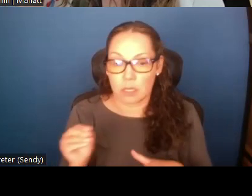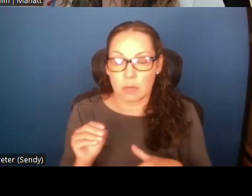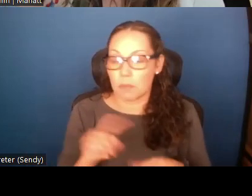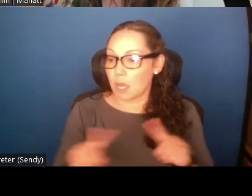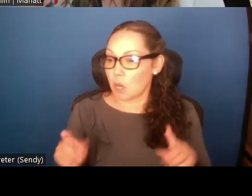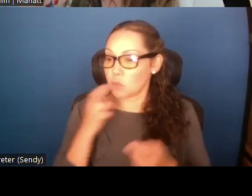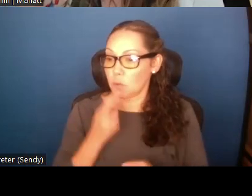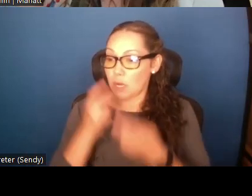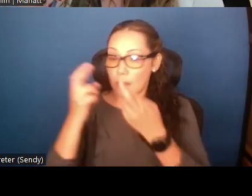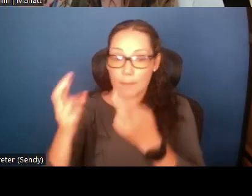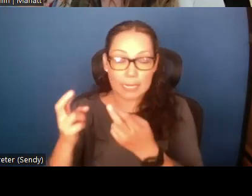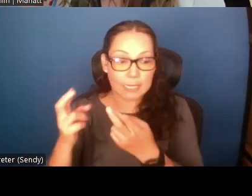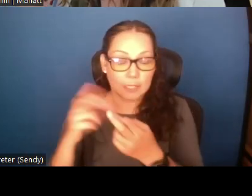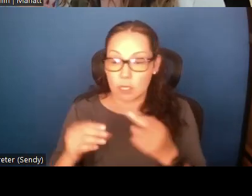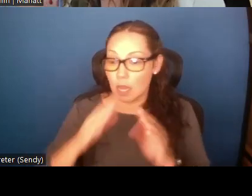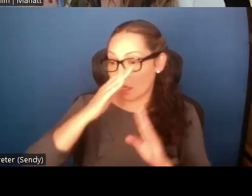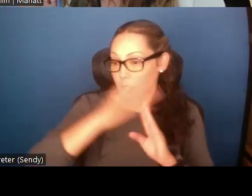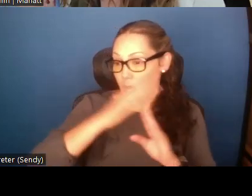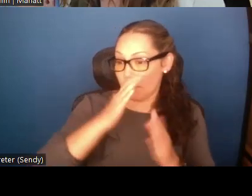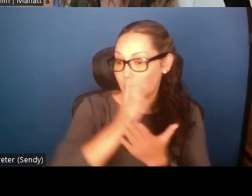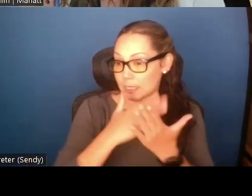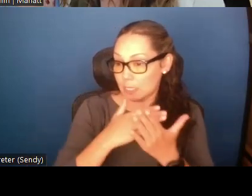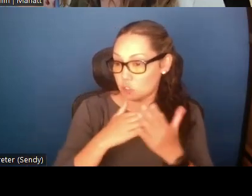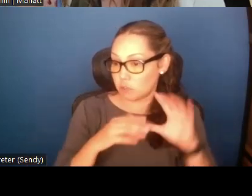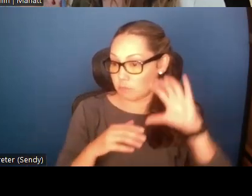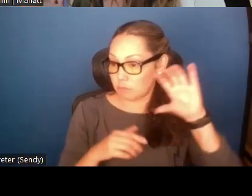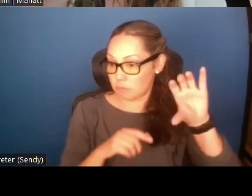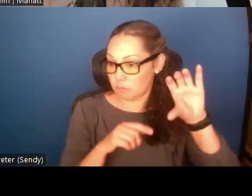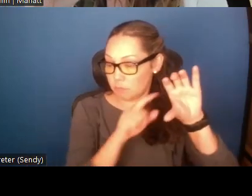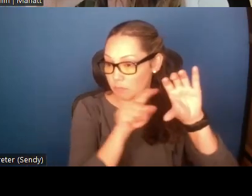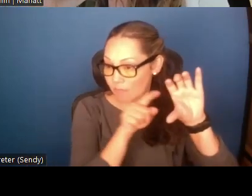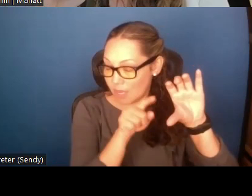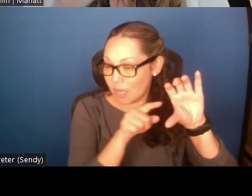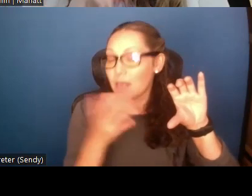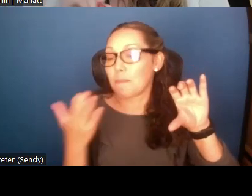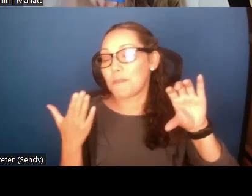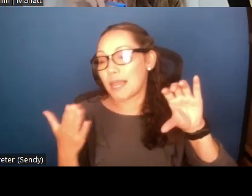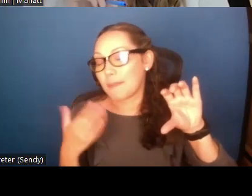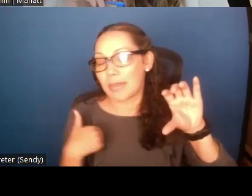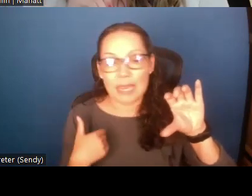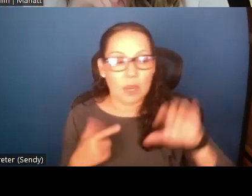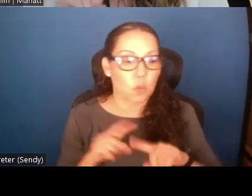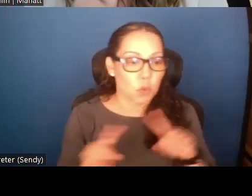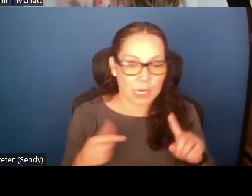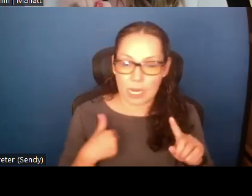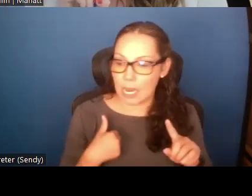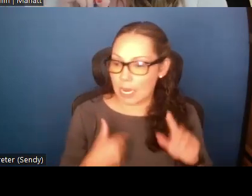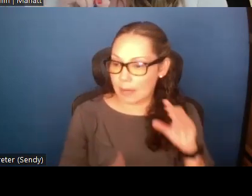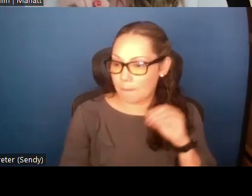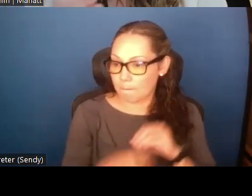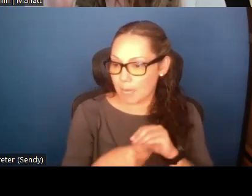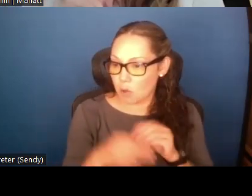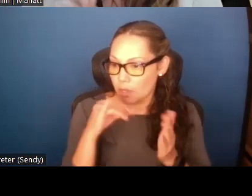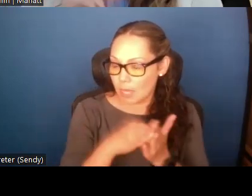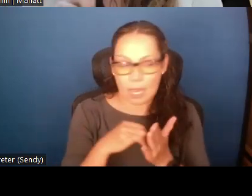kind of at the top of this section that there may be a way to actually build this element in or ensure some of this